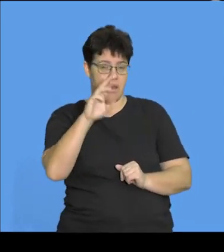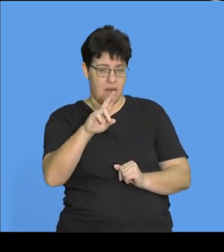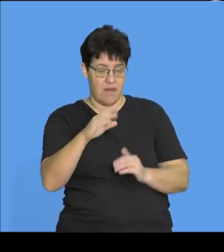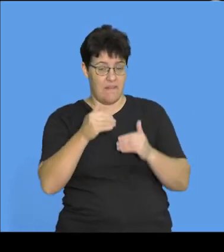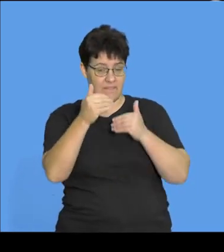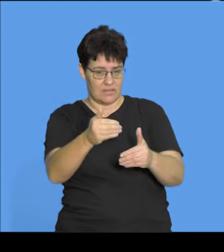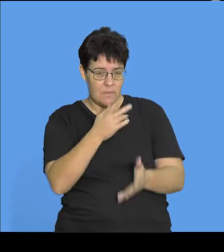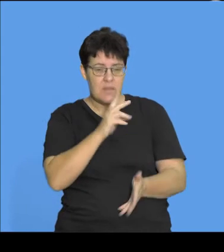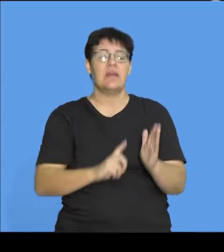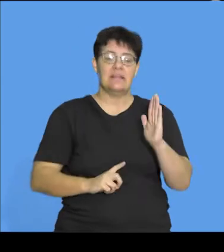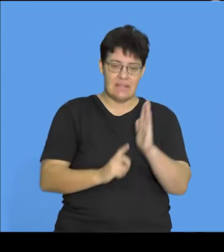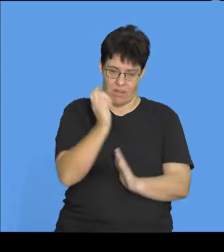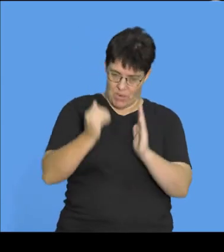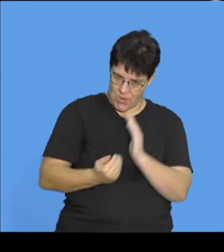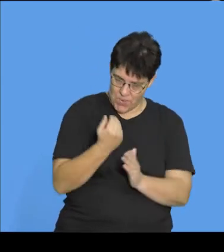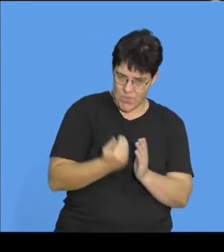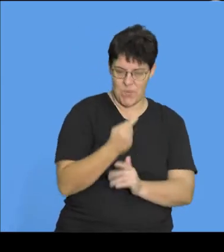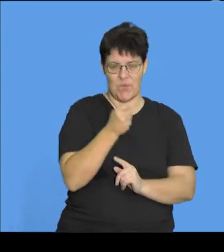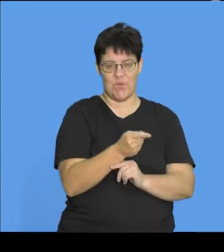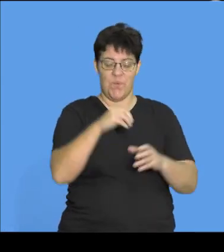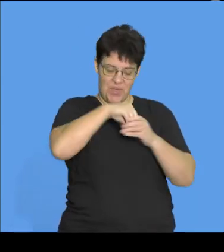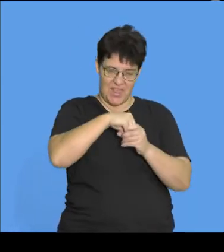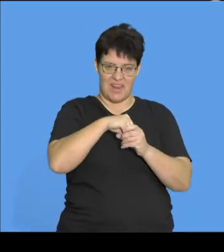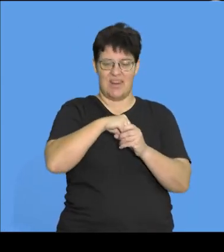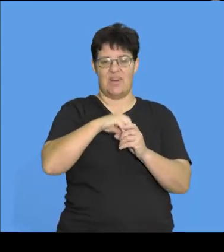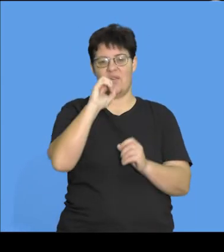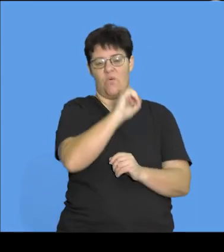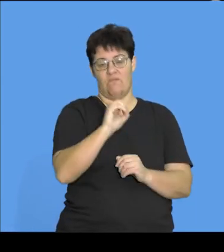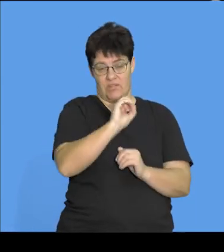a new follicle within the ovary.